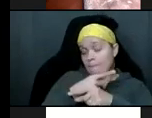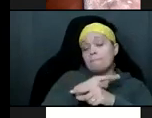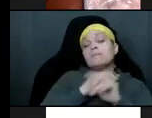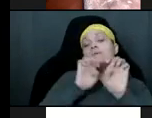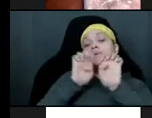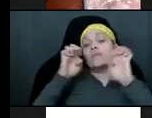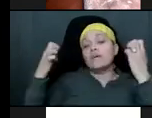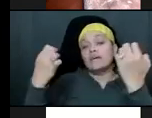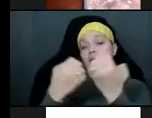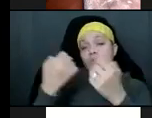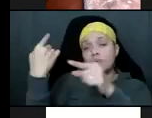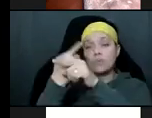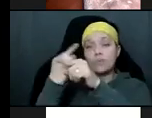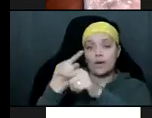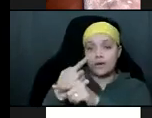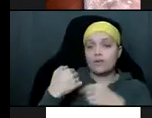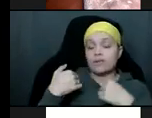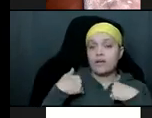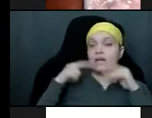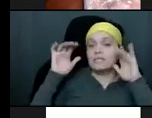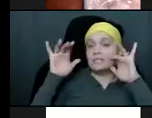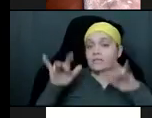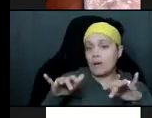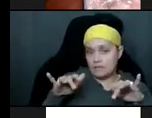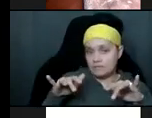equator regularly has precipitation.